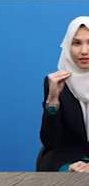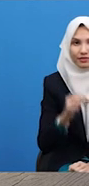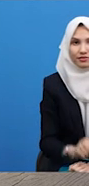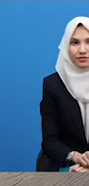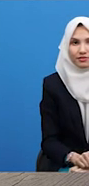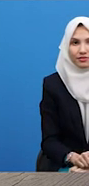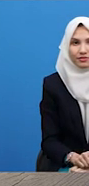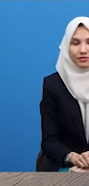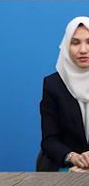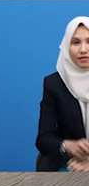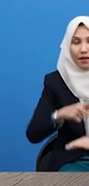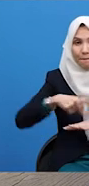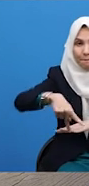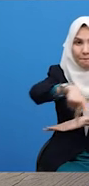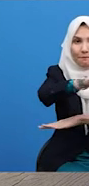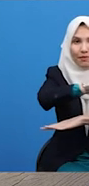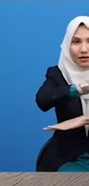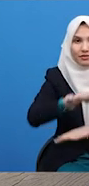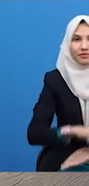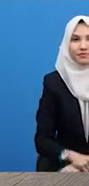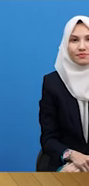and park.